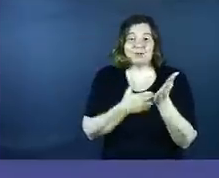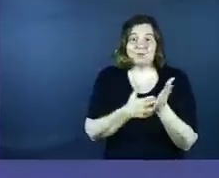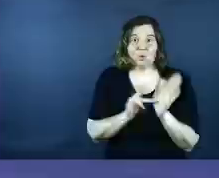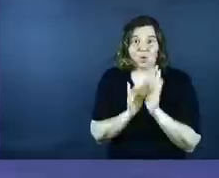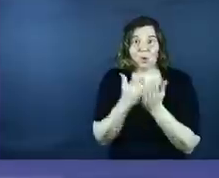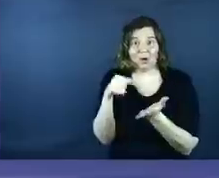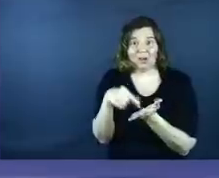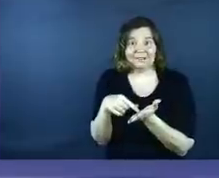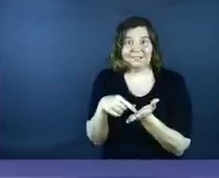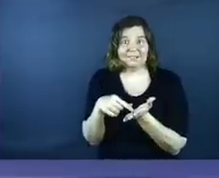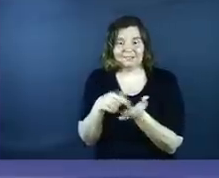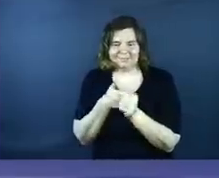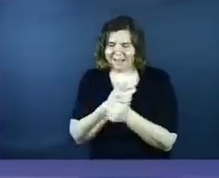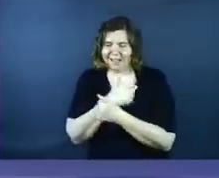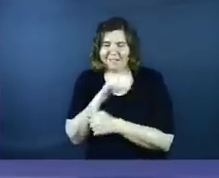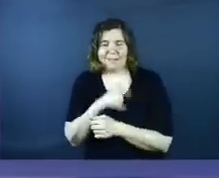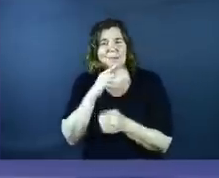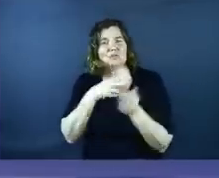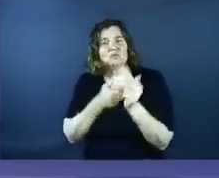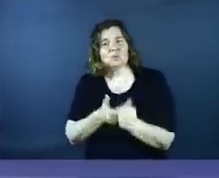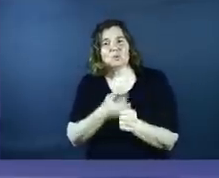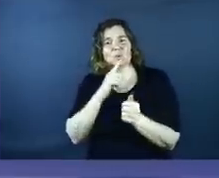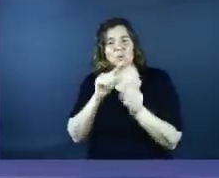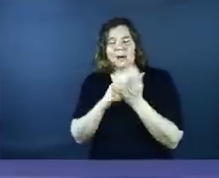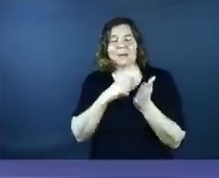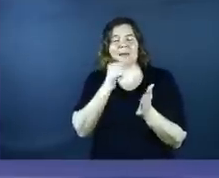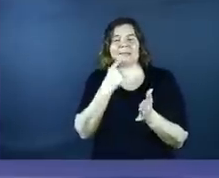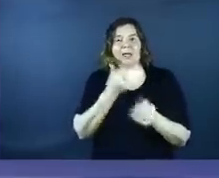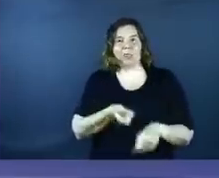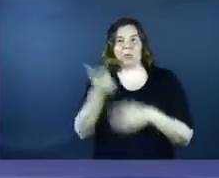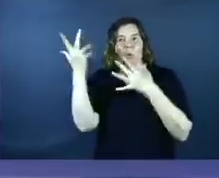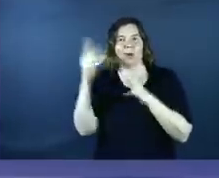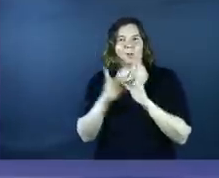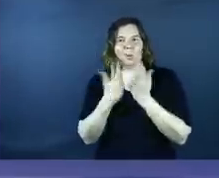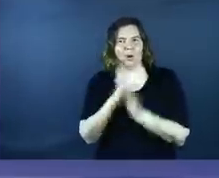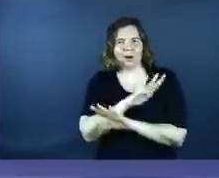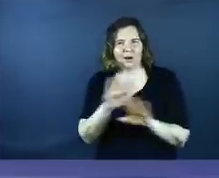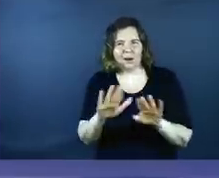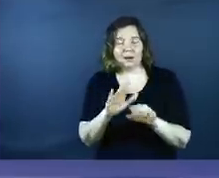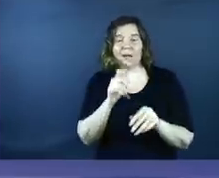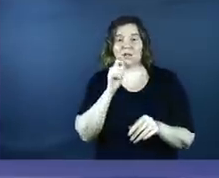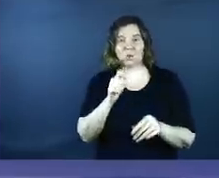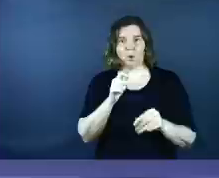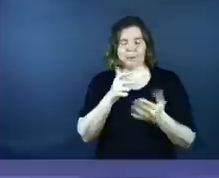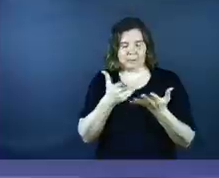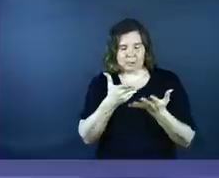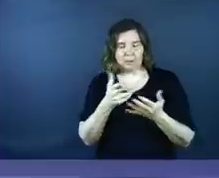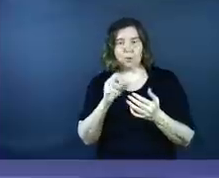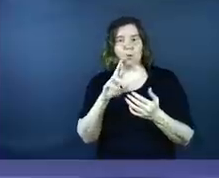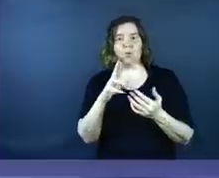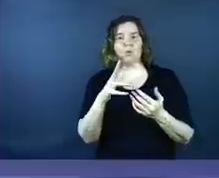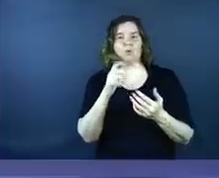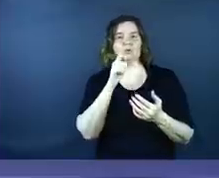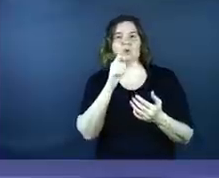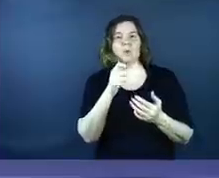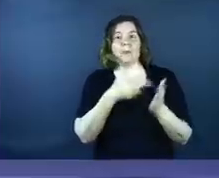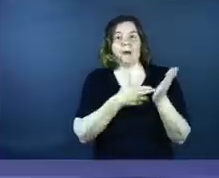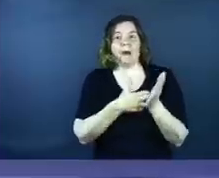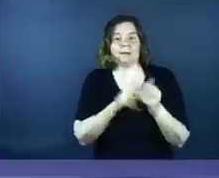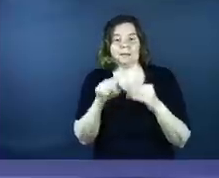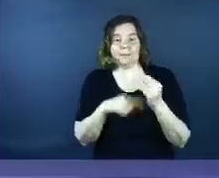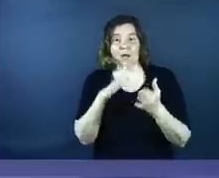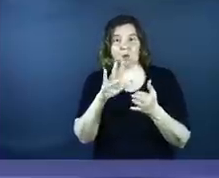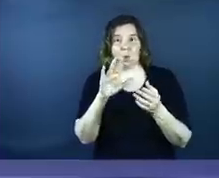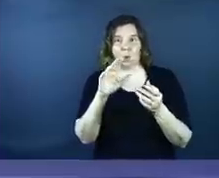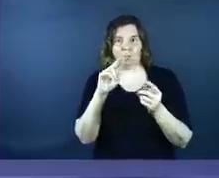word. I love that. Be true to the word. I'm not saying throw out the word and don't be truthful or don't be honest about